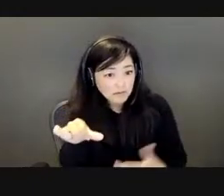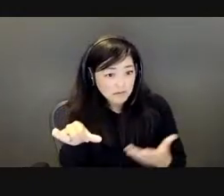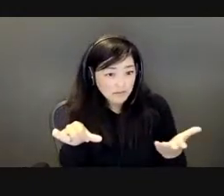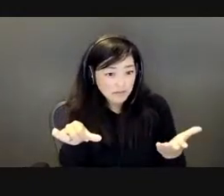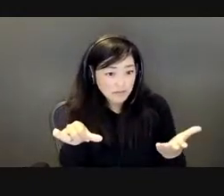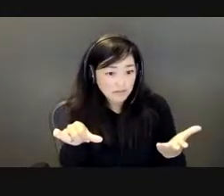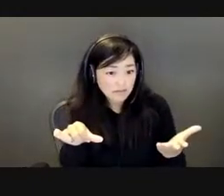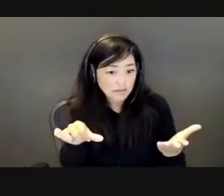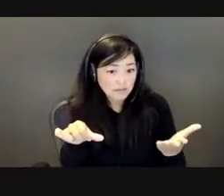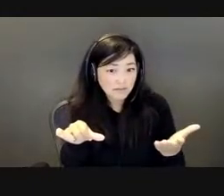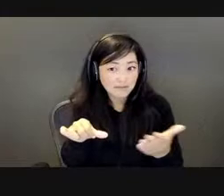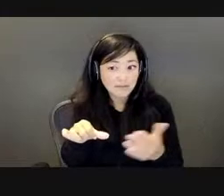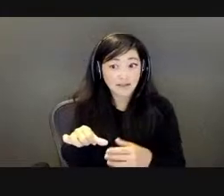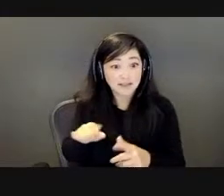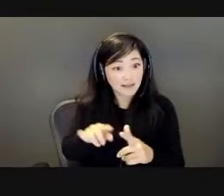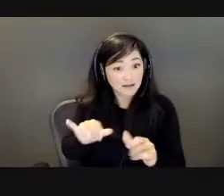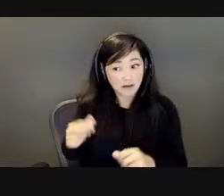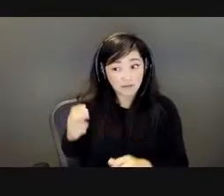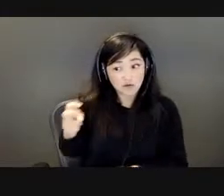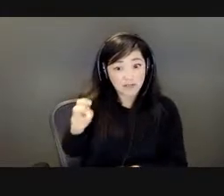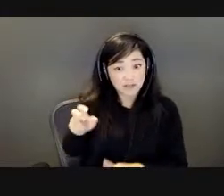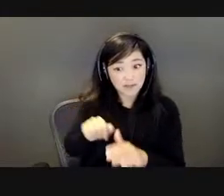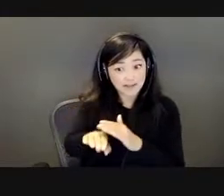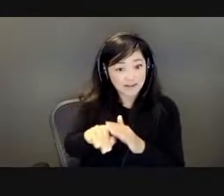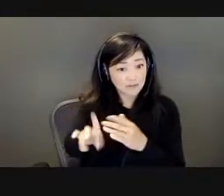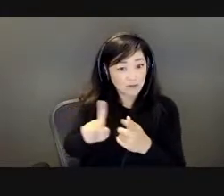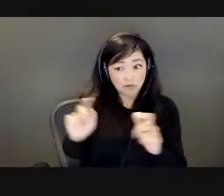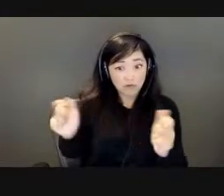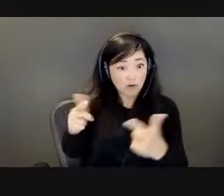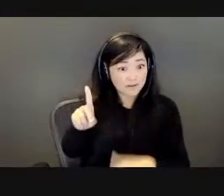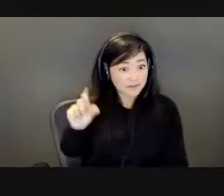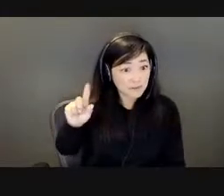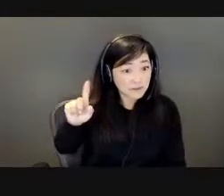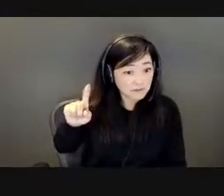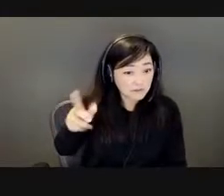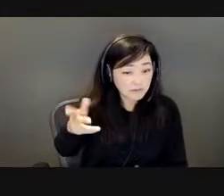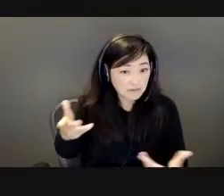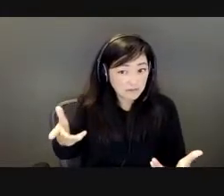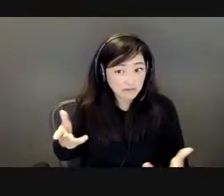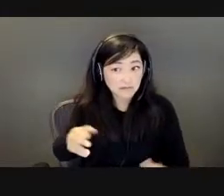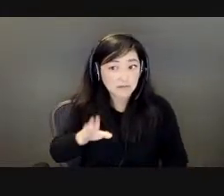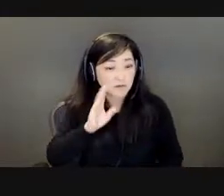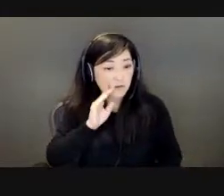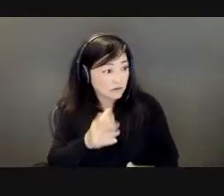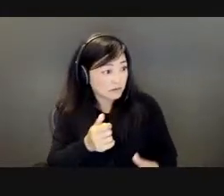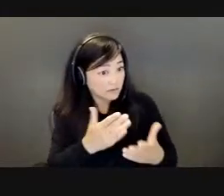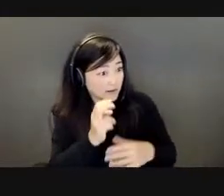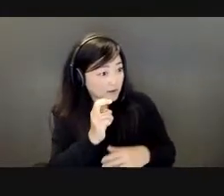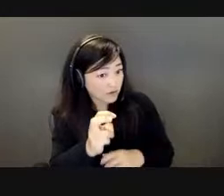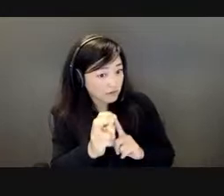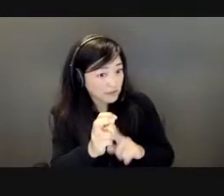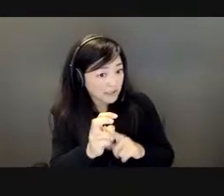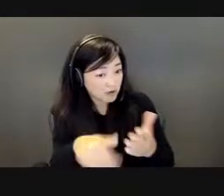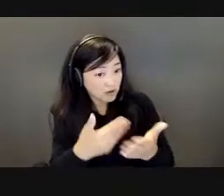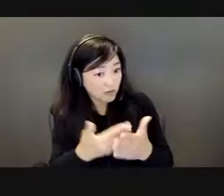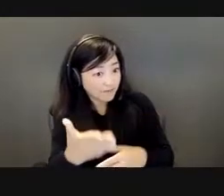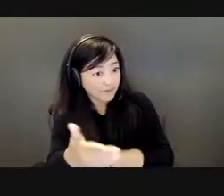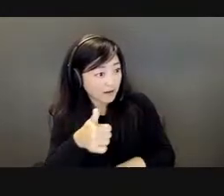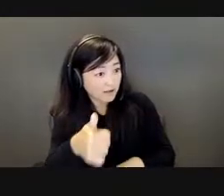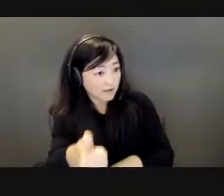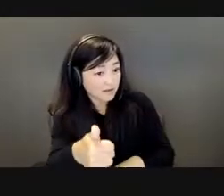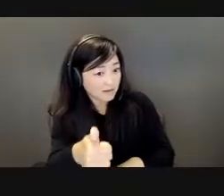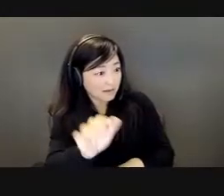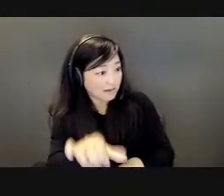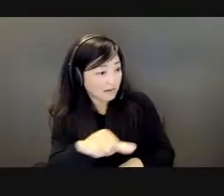that accessible for all disabilities? First, if they provide transportation, then all right, well, no, need to bring my own